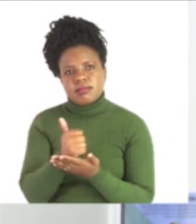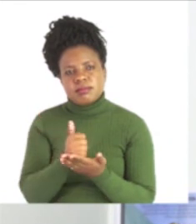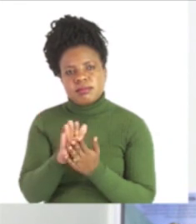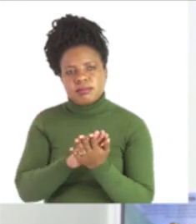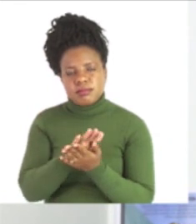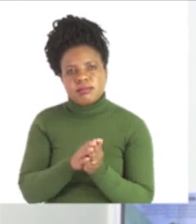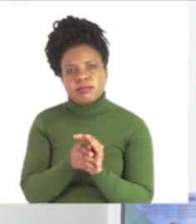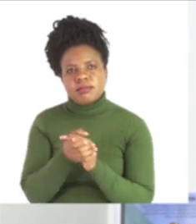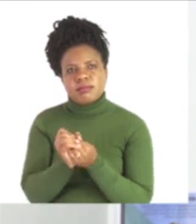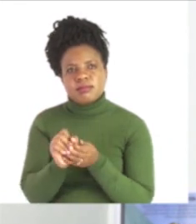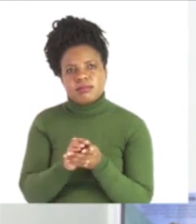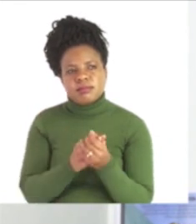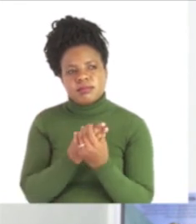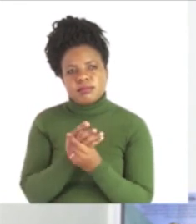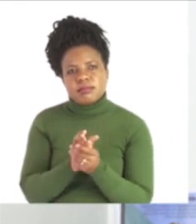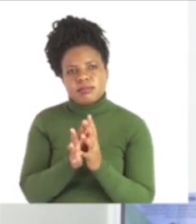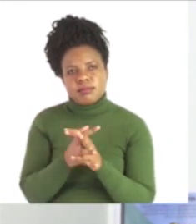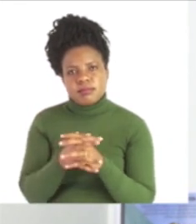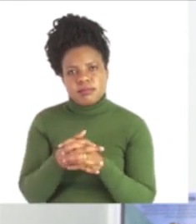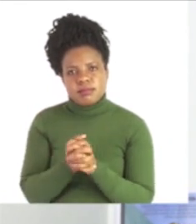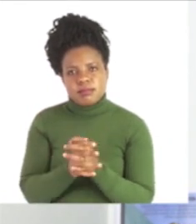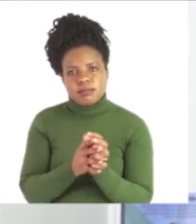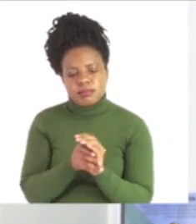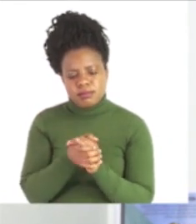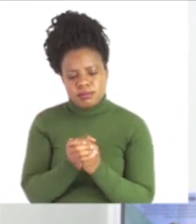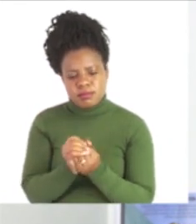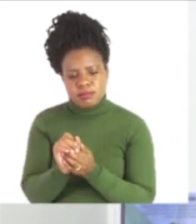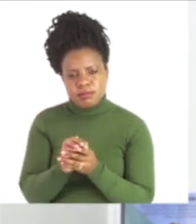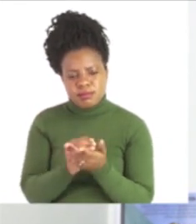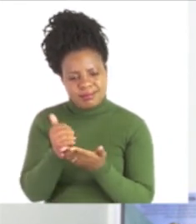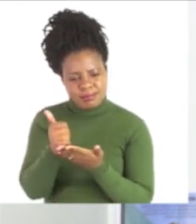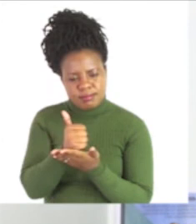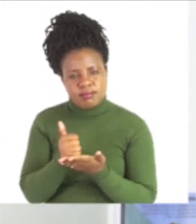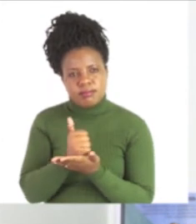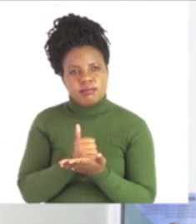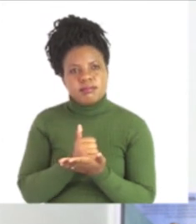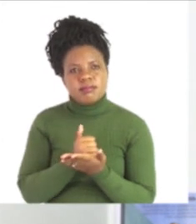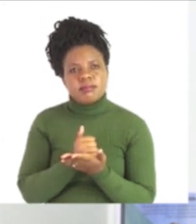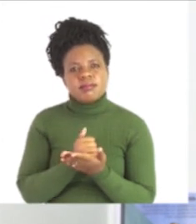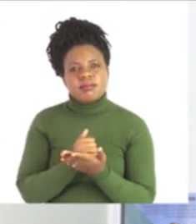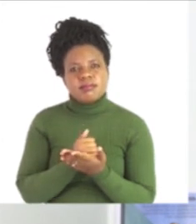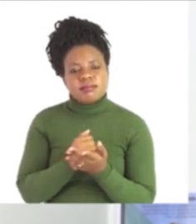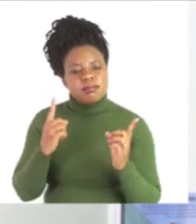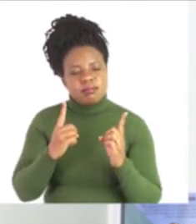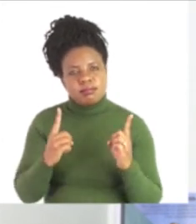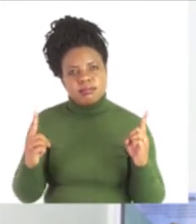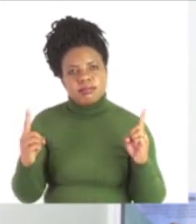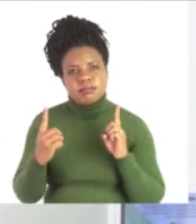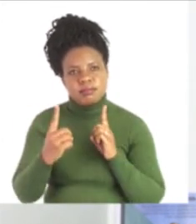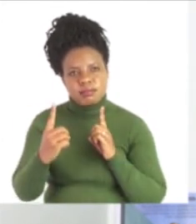and make sure all the parts of your hands are sanitized. Social distance